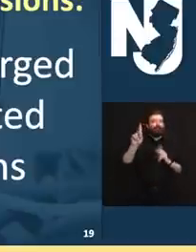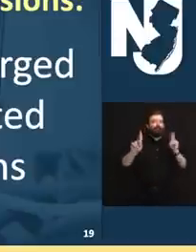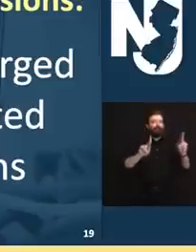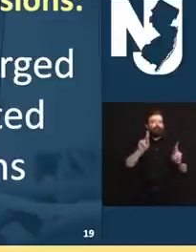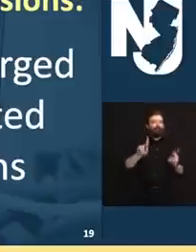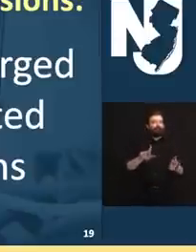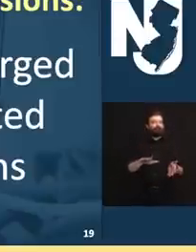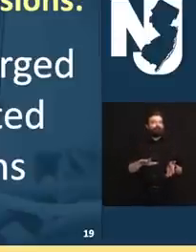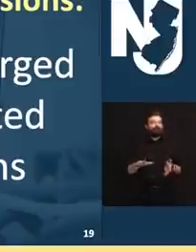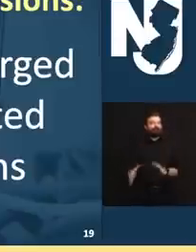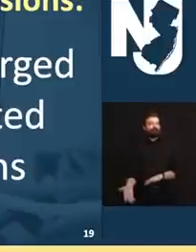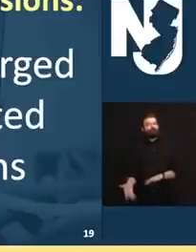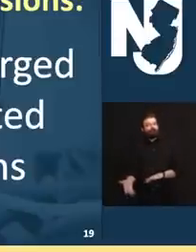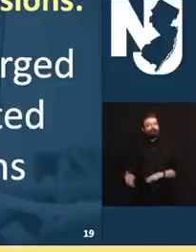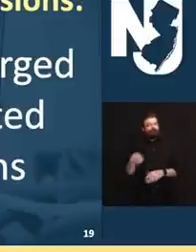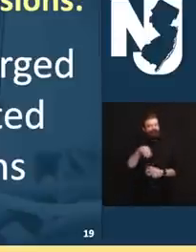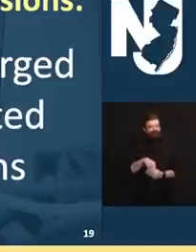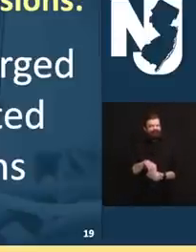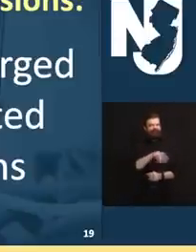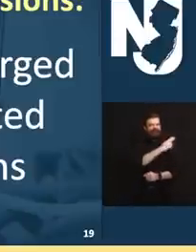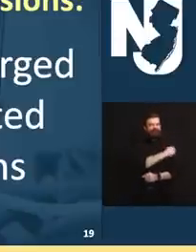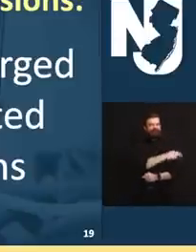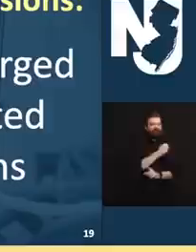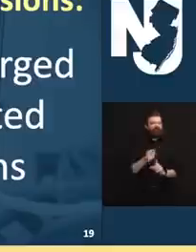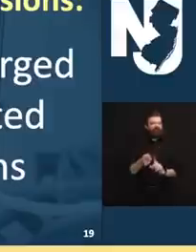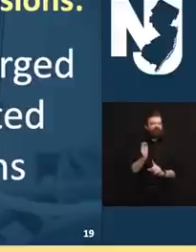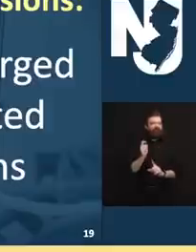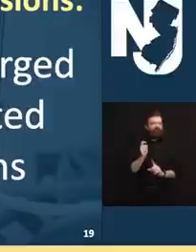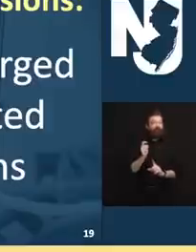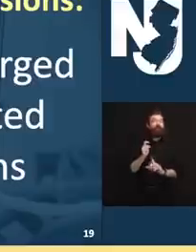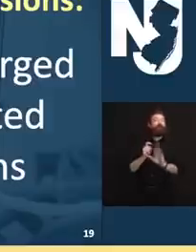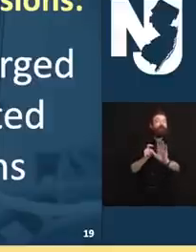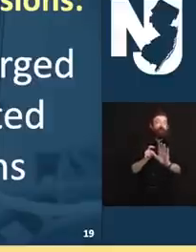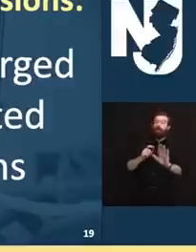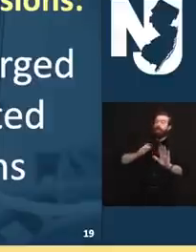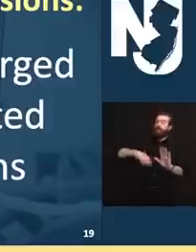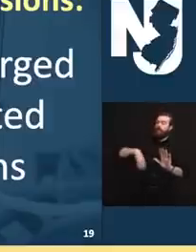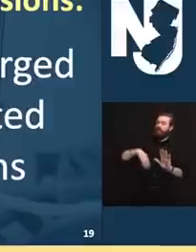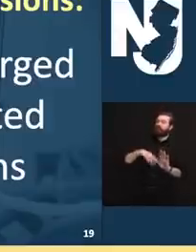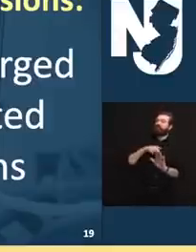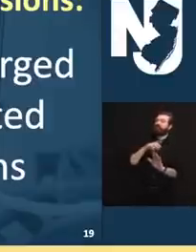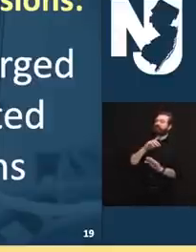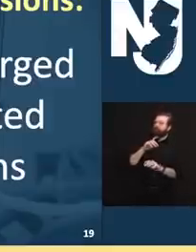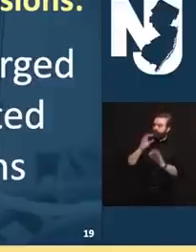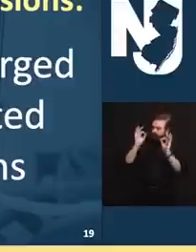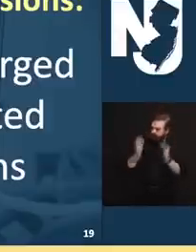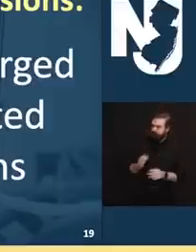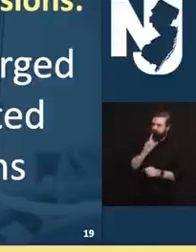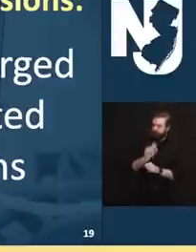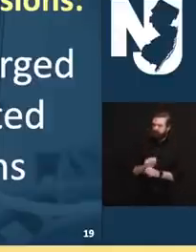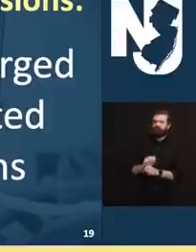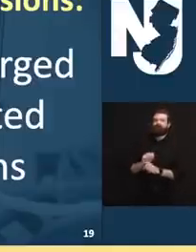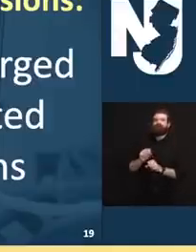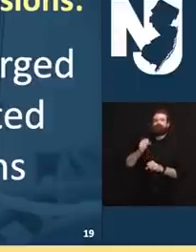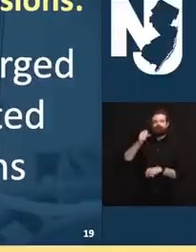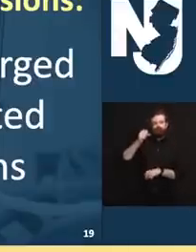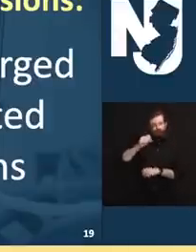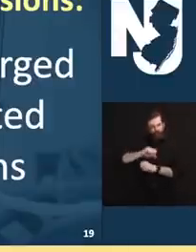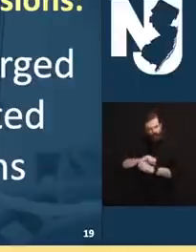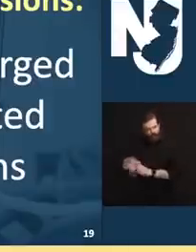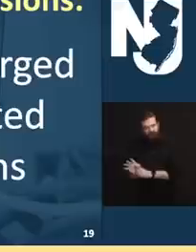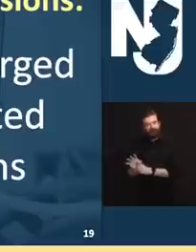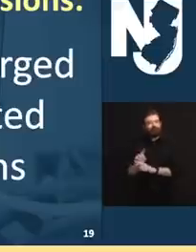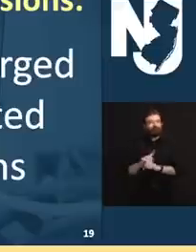over the past 24 hours, and those numbers are not yet in the confirmed losses of